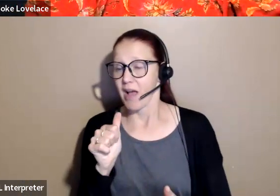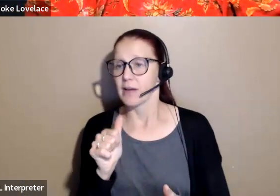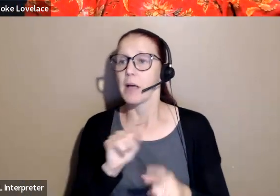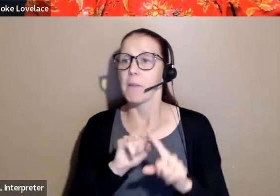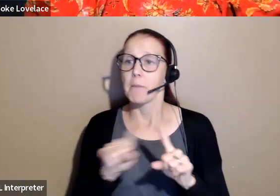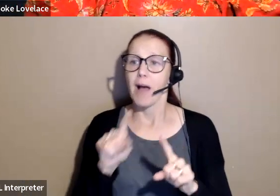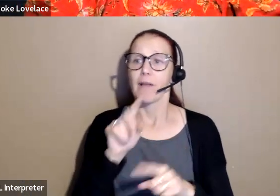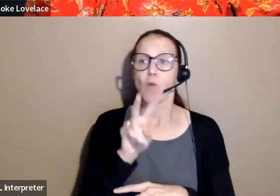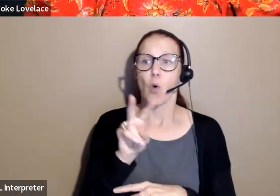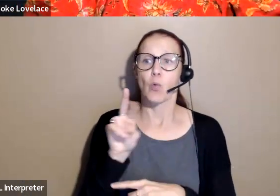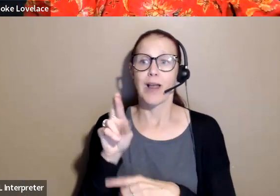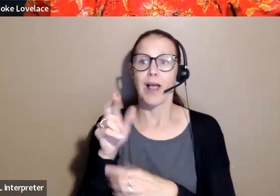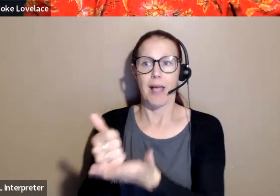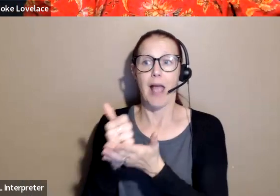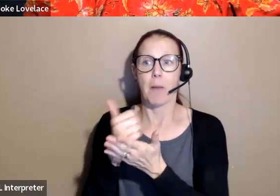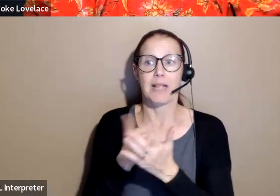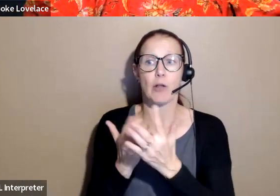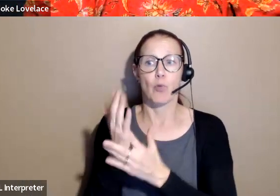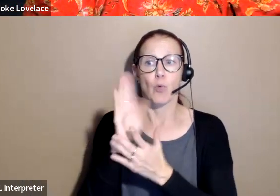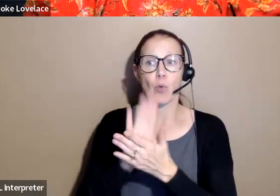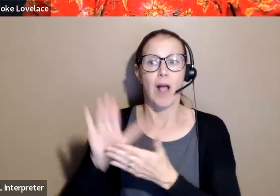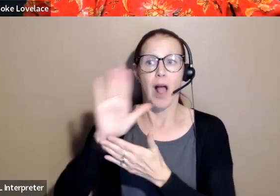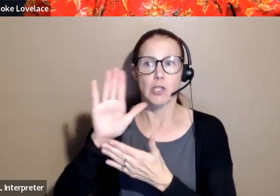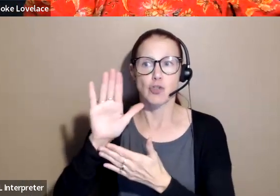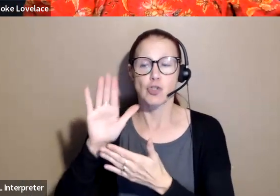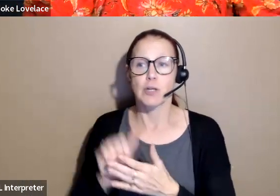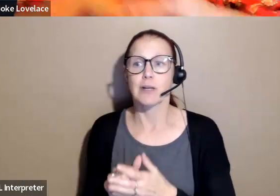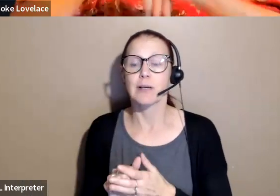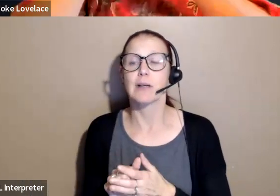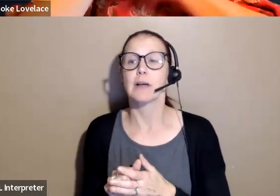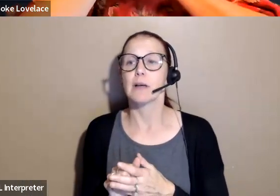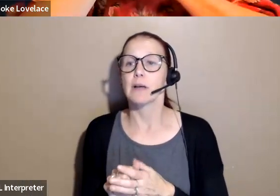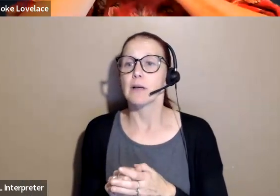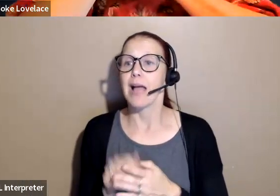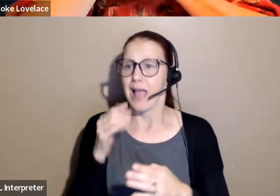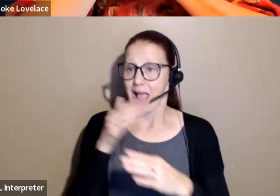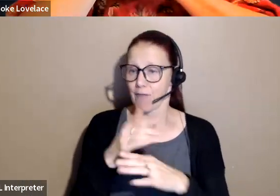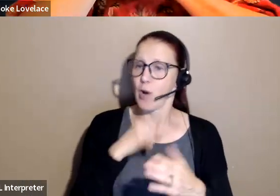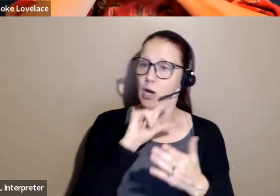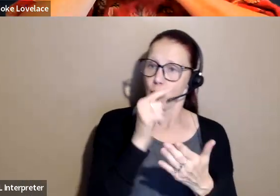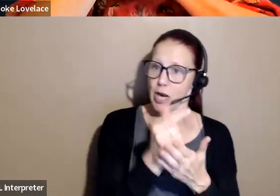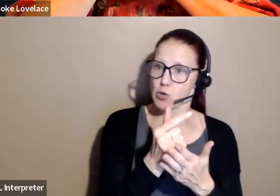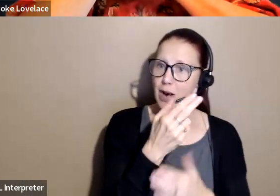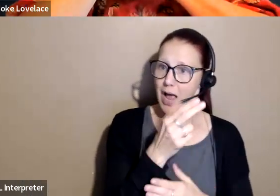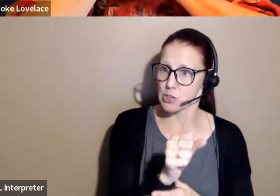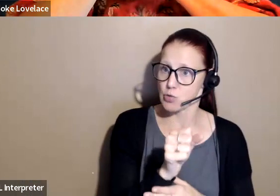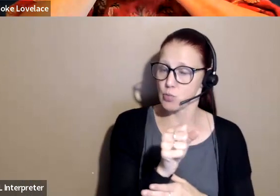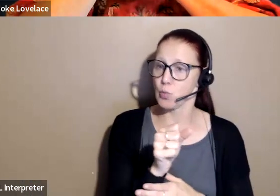Rotary have helped me through college after I graduated high school back in